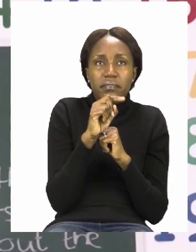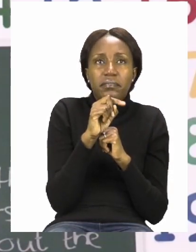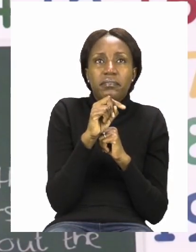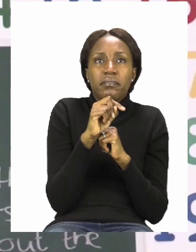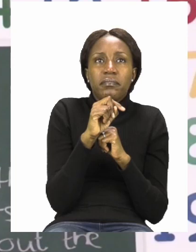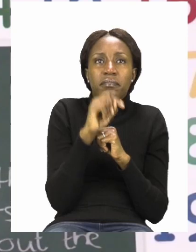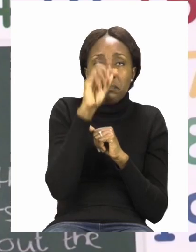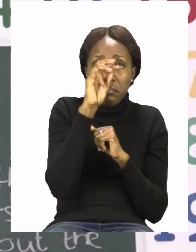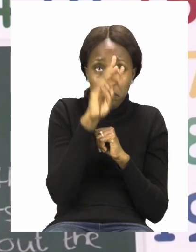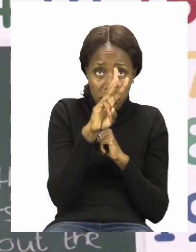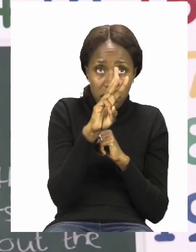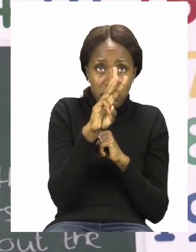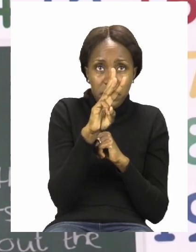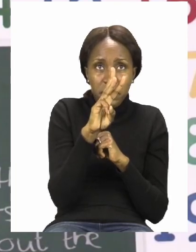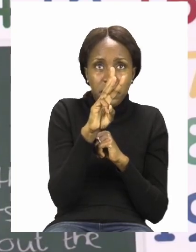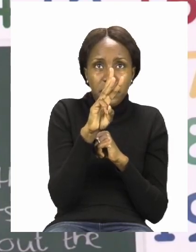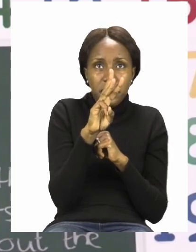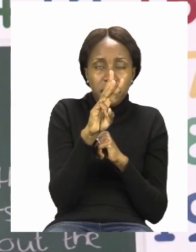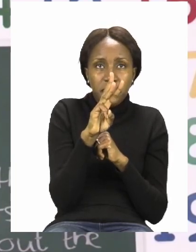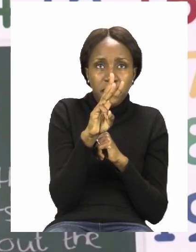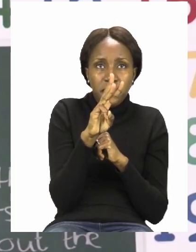or a 3